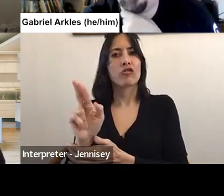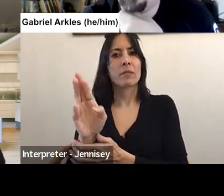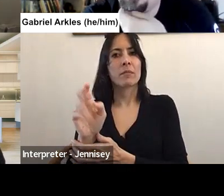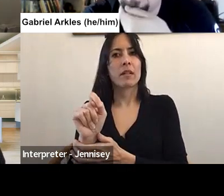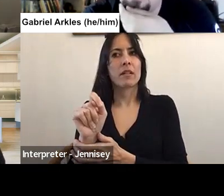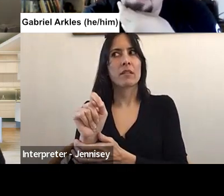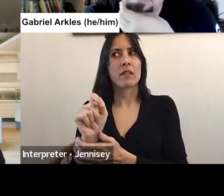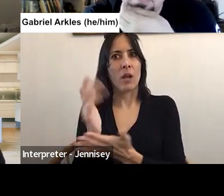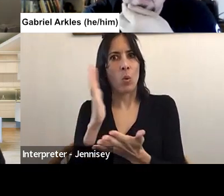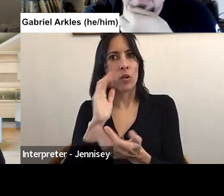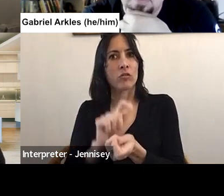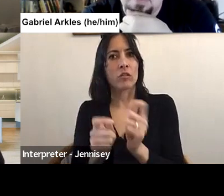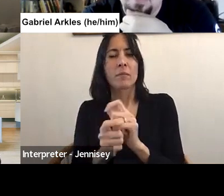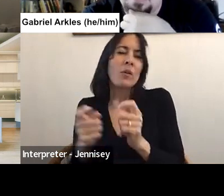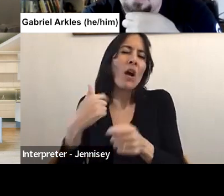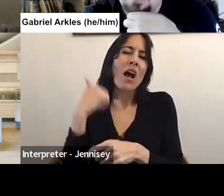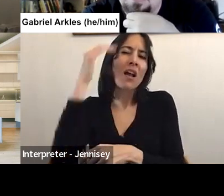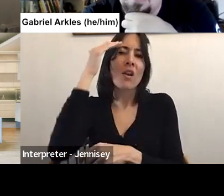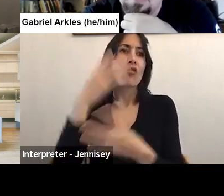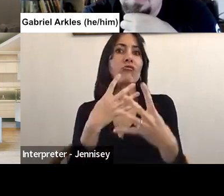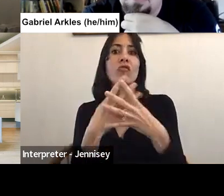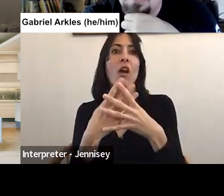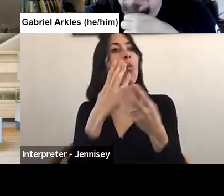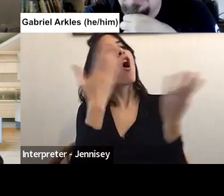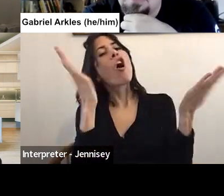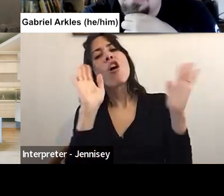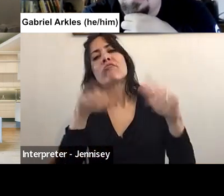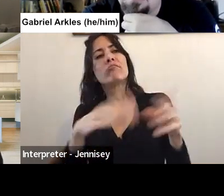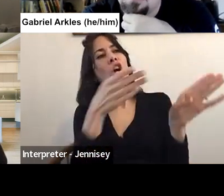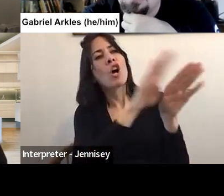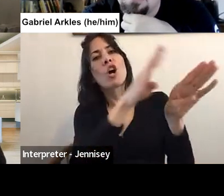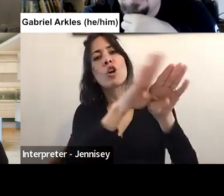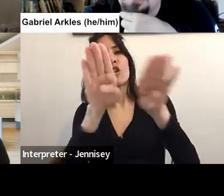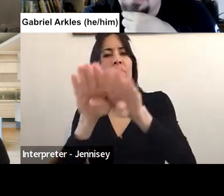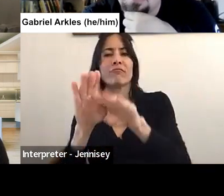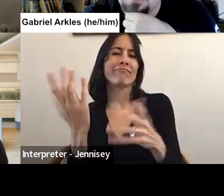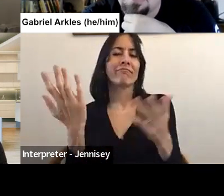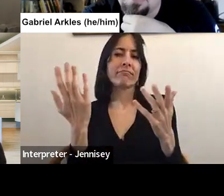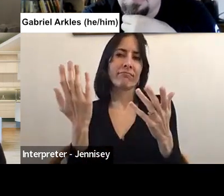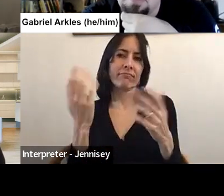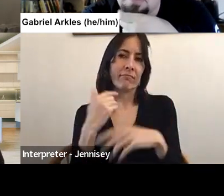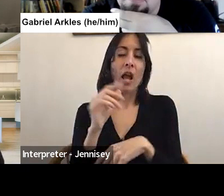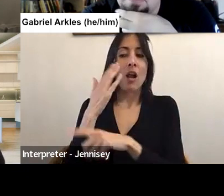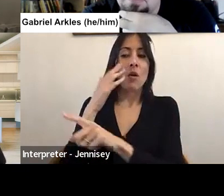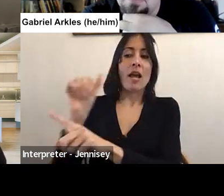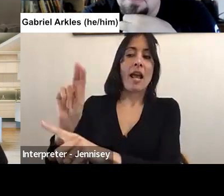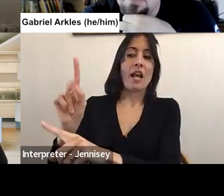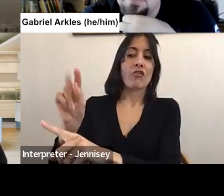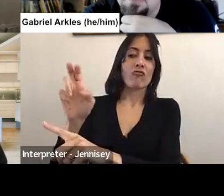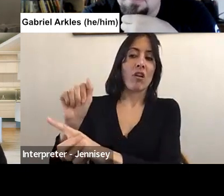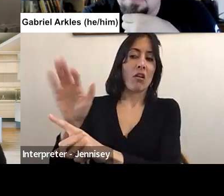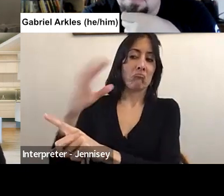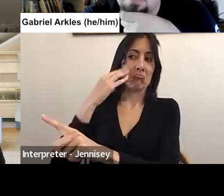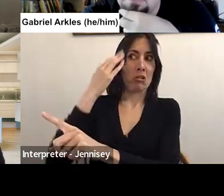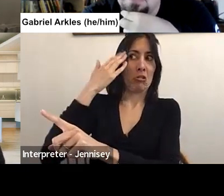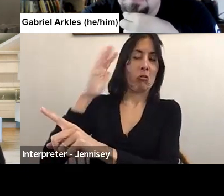not going to close down all the prisons. And I can tell you while I was incarcerated, and I don't know what Andrea's experience was because she was in a different space, but